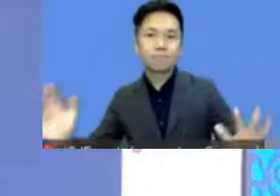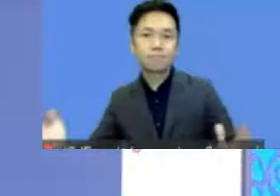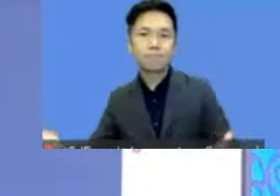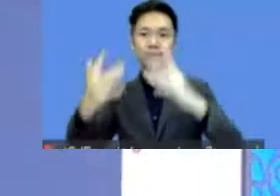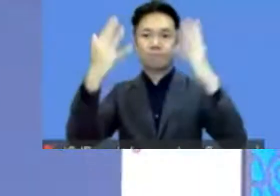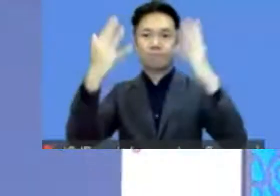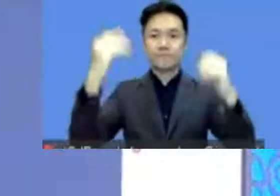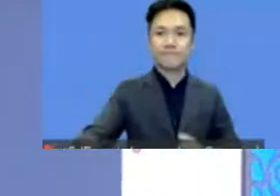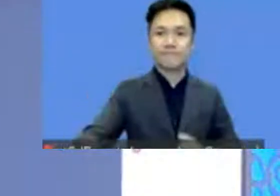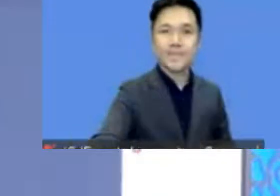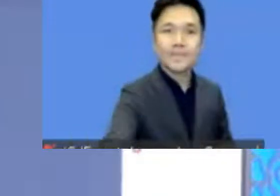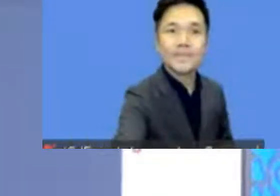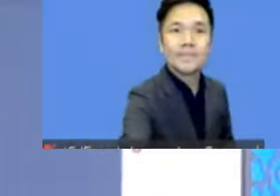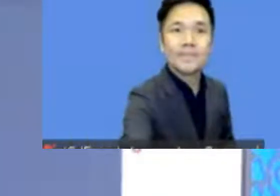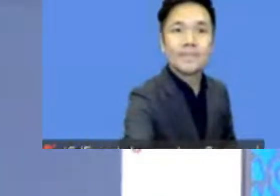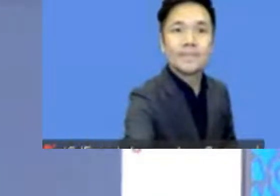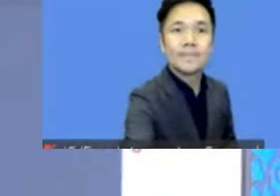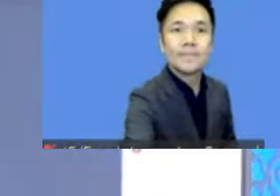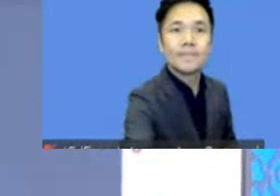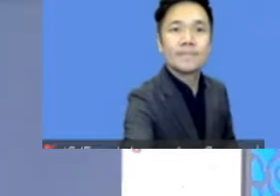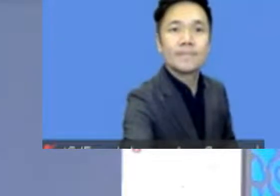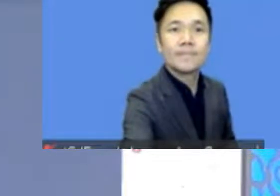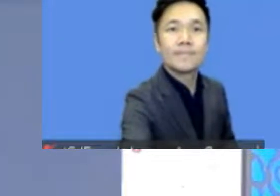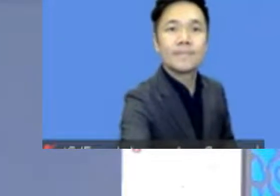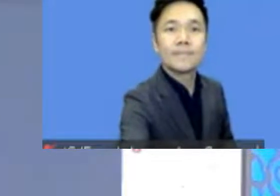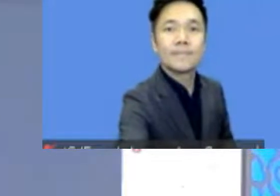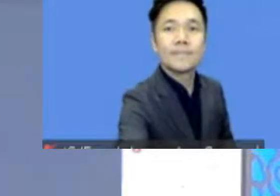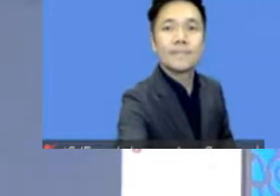Thank you, Ashirwad. Now,